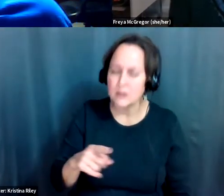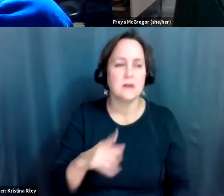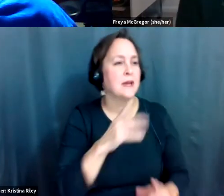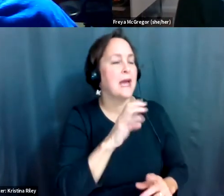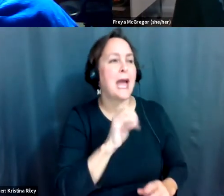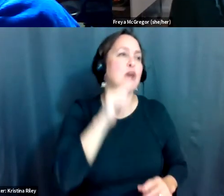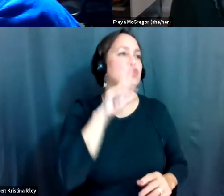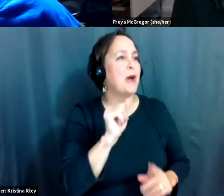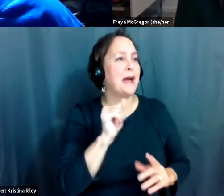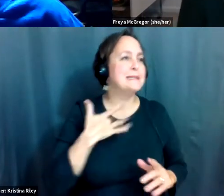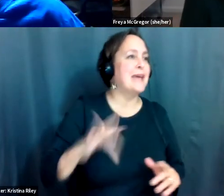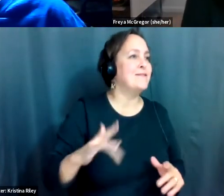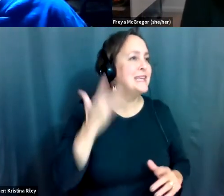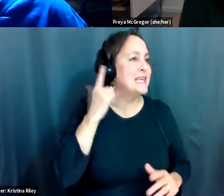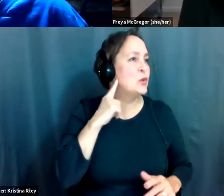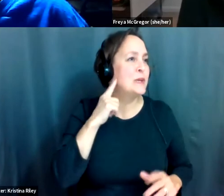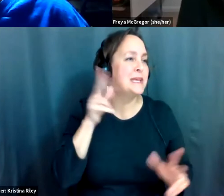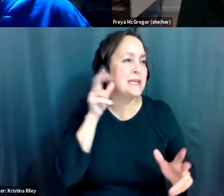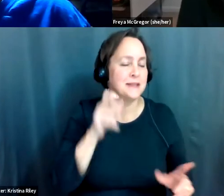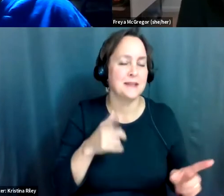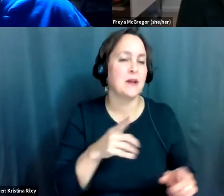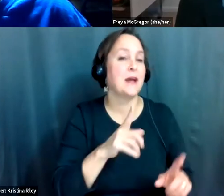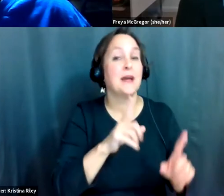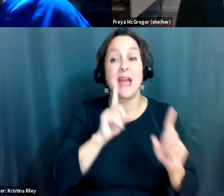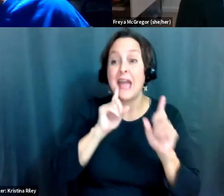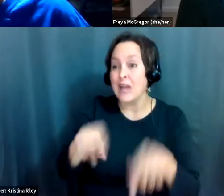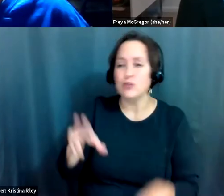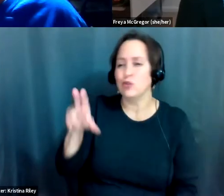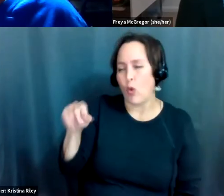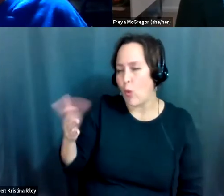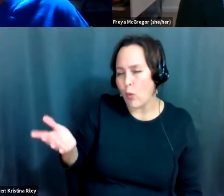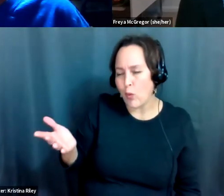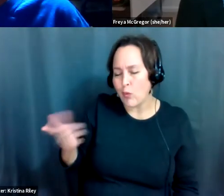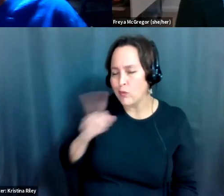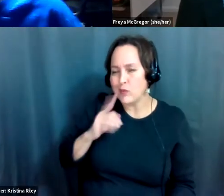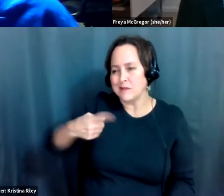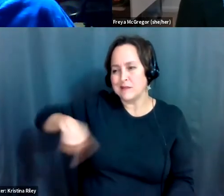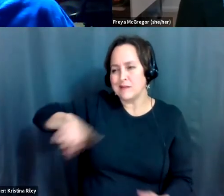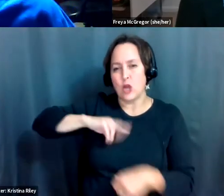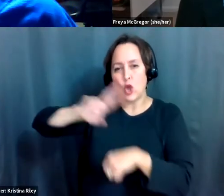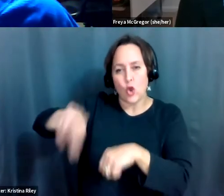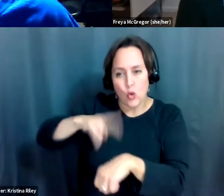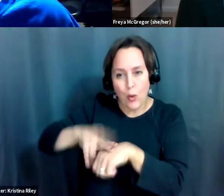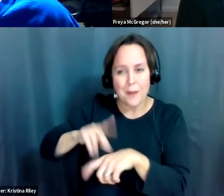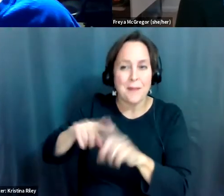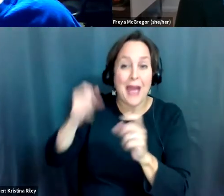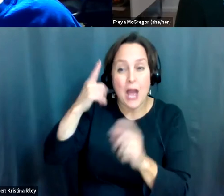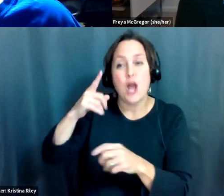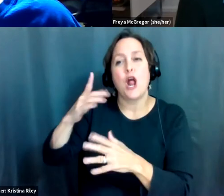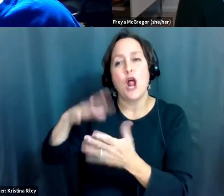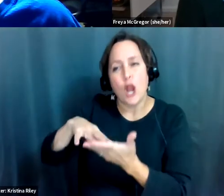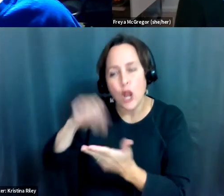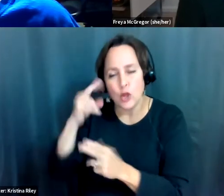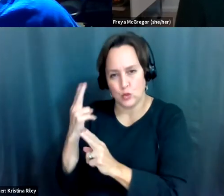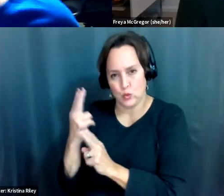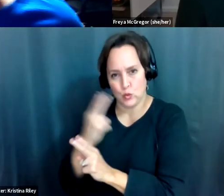about the extra special senses. Yes. Um, so the answer is no, we're, but we do learn to use our, our other senses,